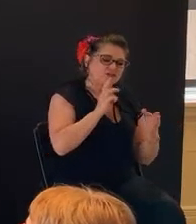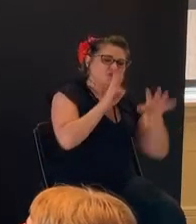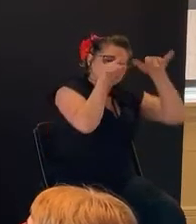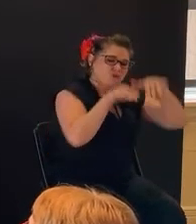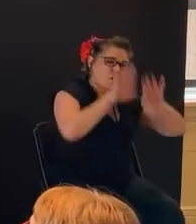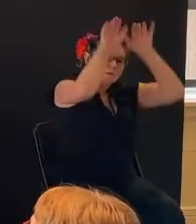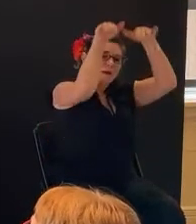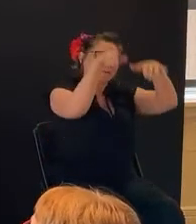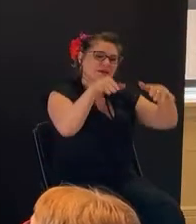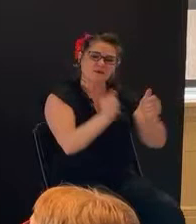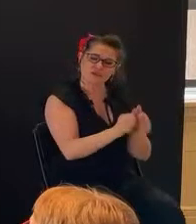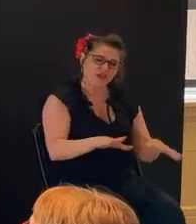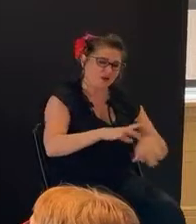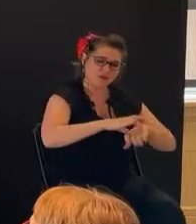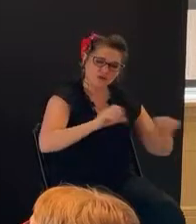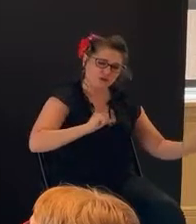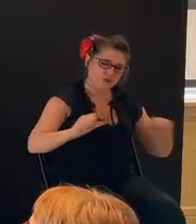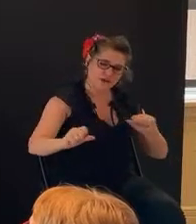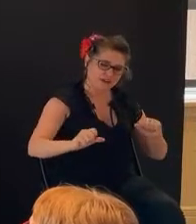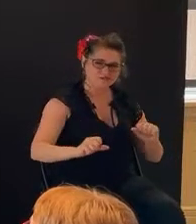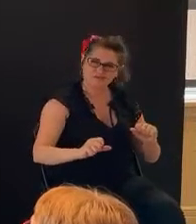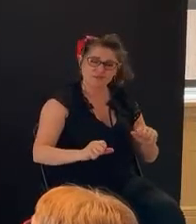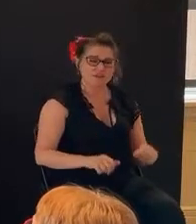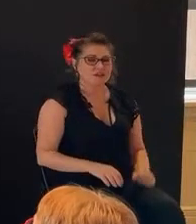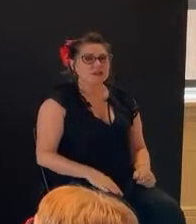earthquake. So that year,